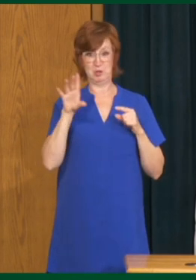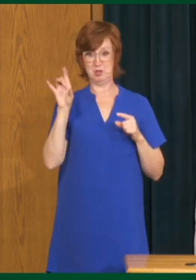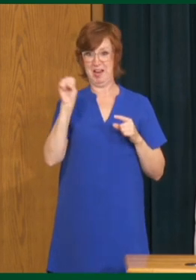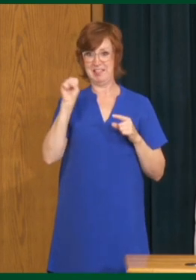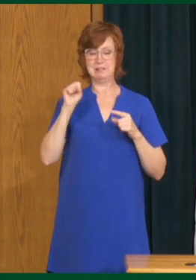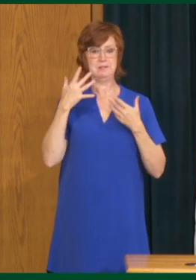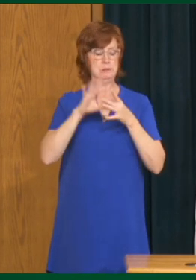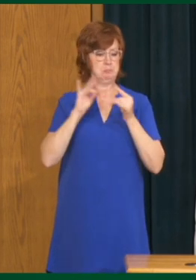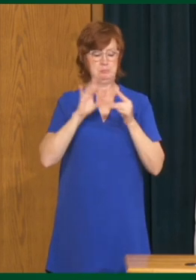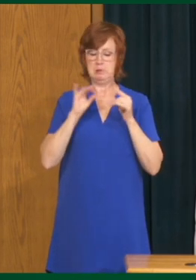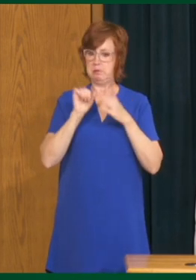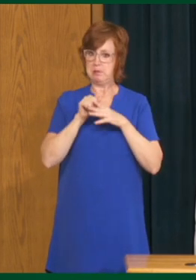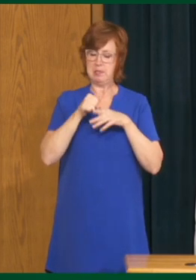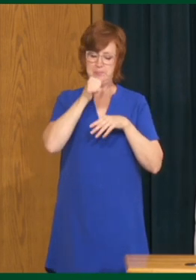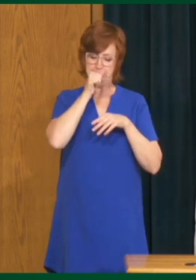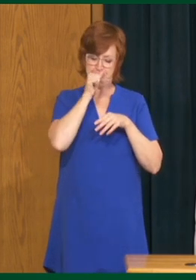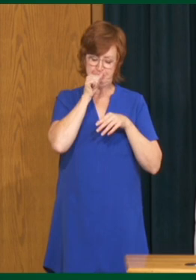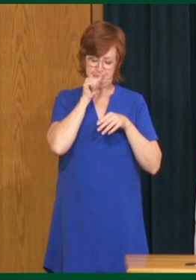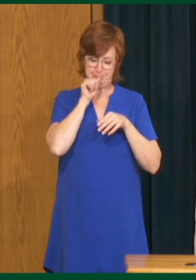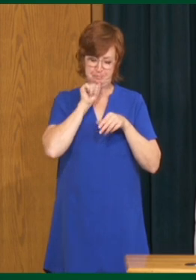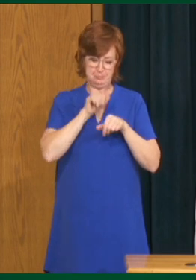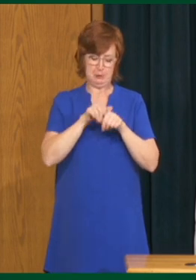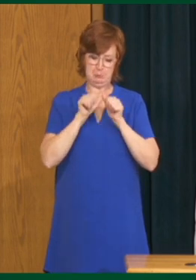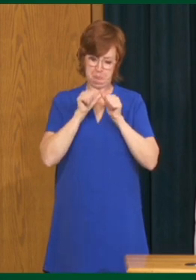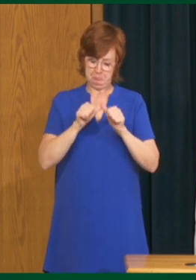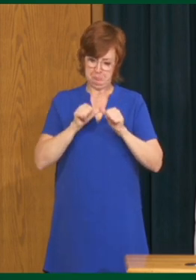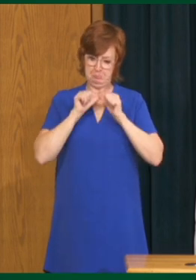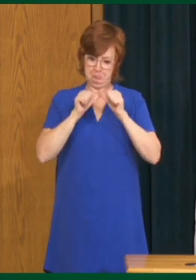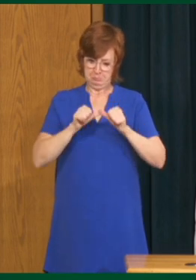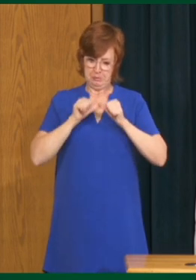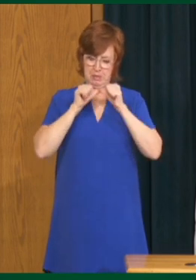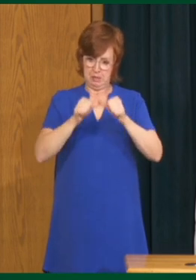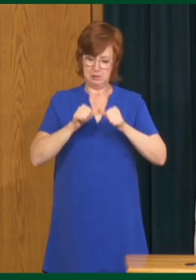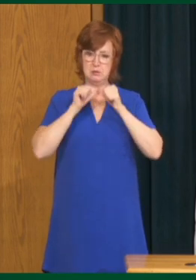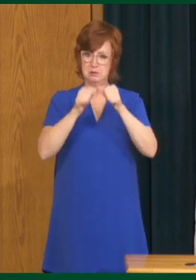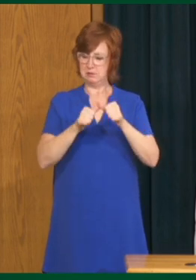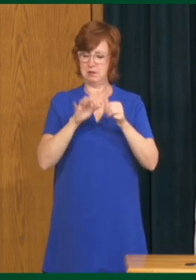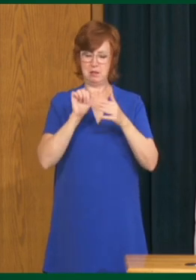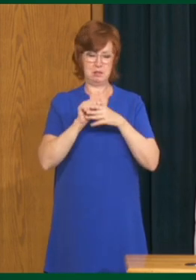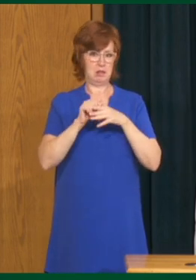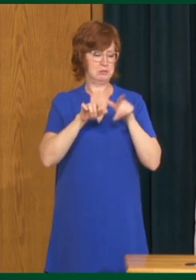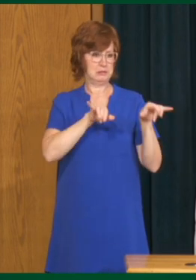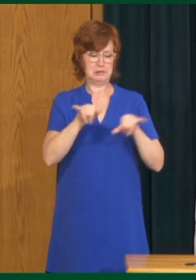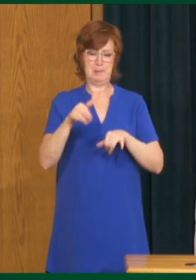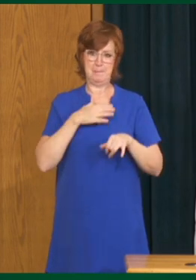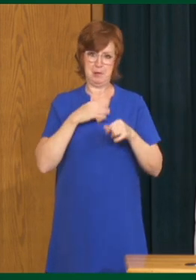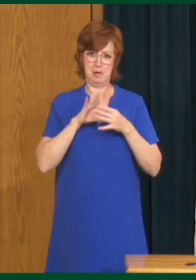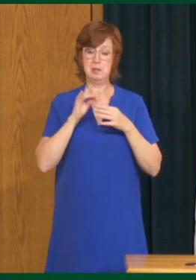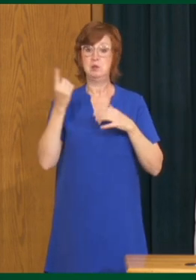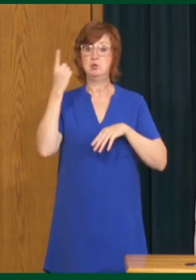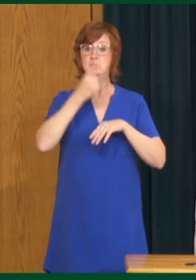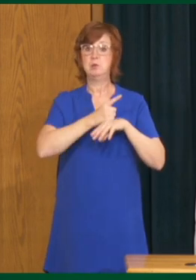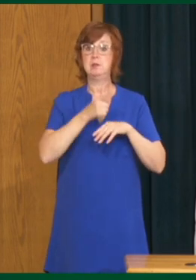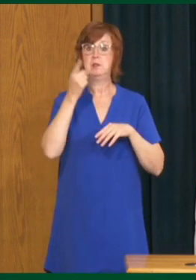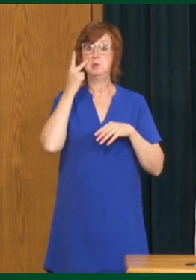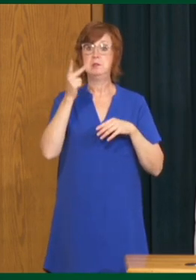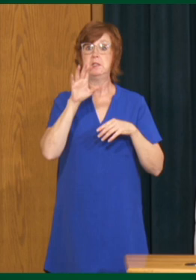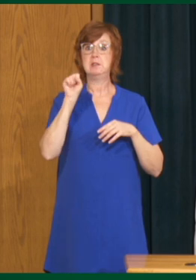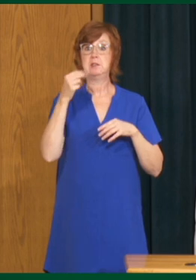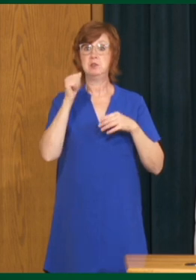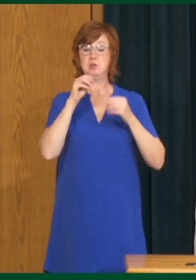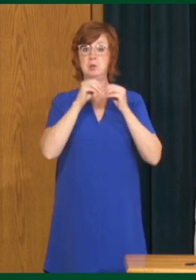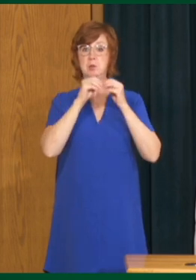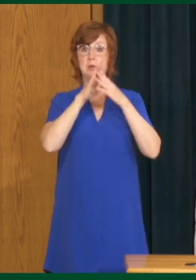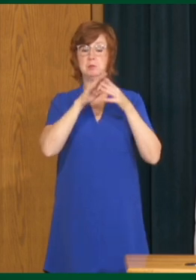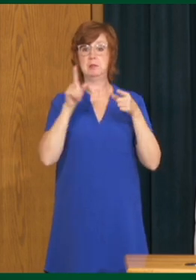and we will continue this new normal for some time. Today, if you look online at the Saskatchewan Health Authority's website, you're going to see since May 19th, when the first phase